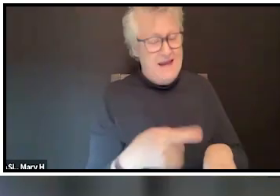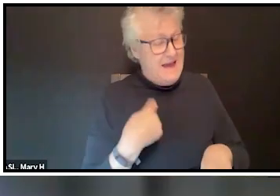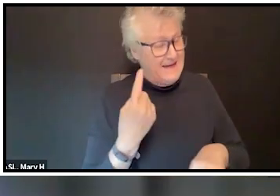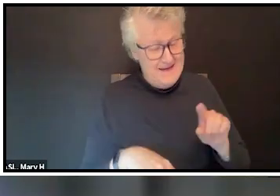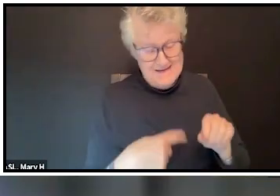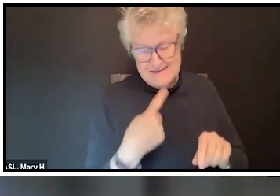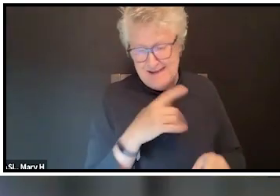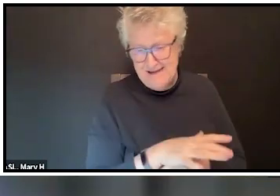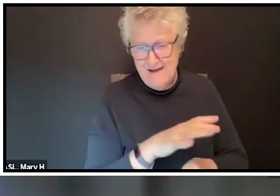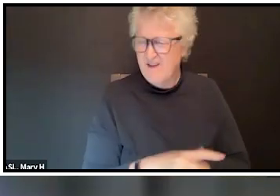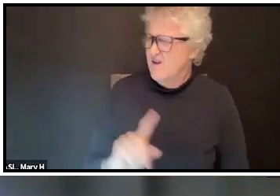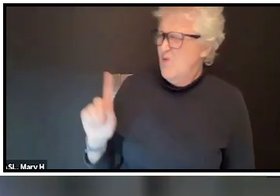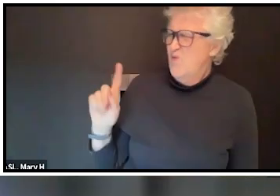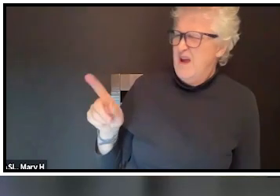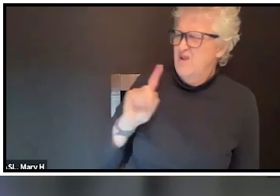Where is the survey?